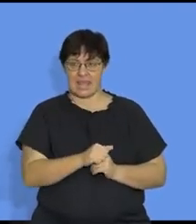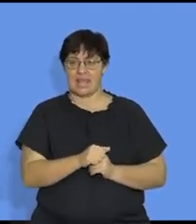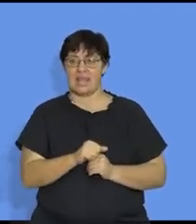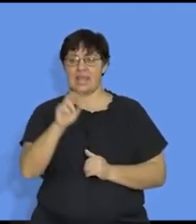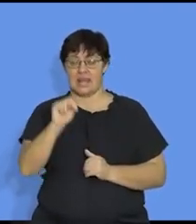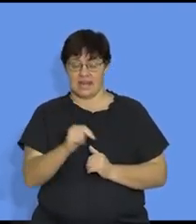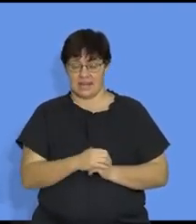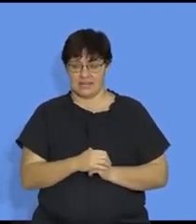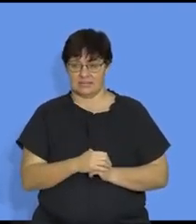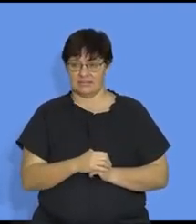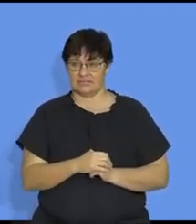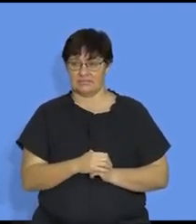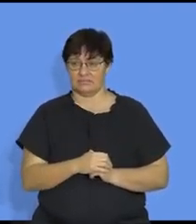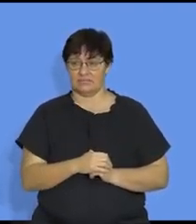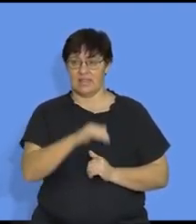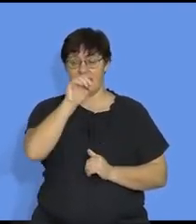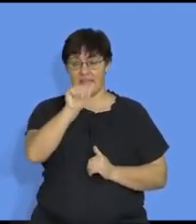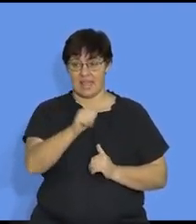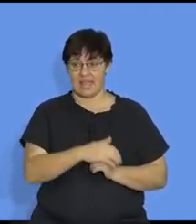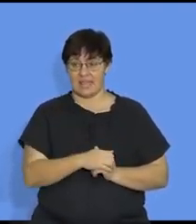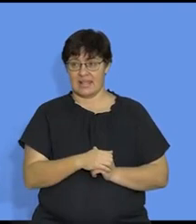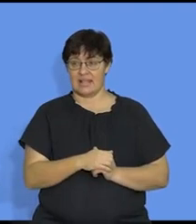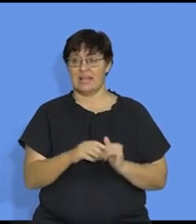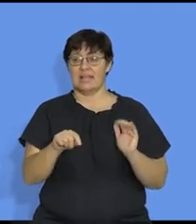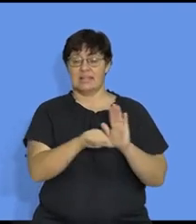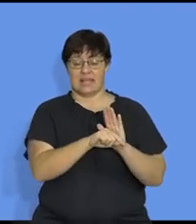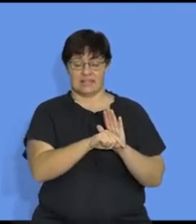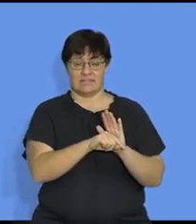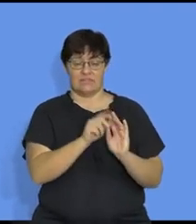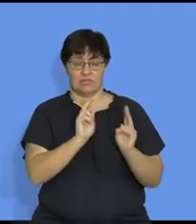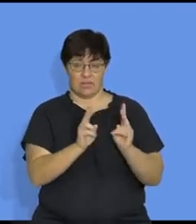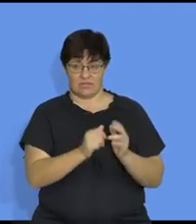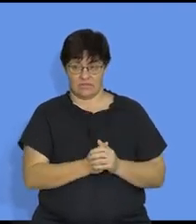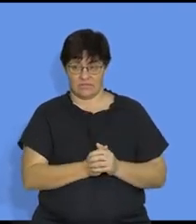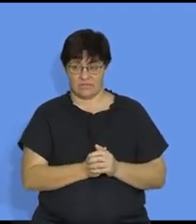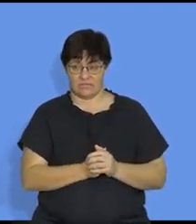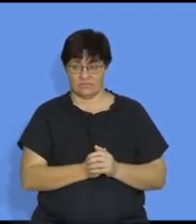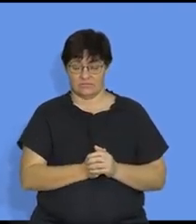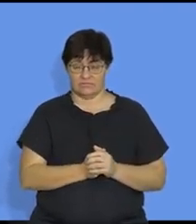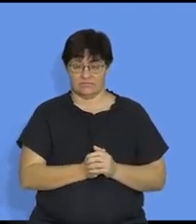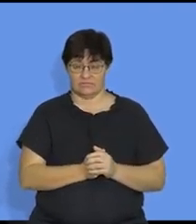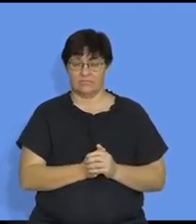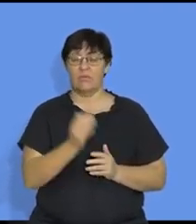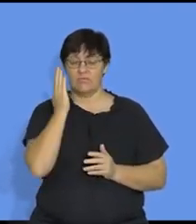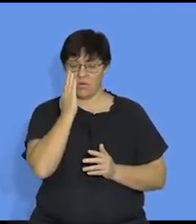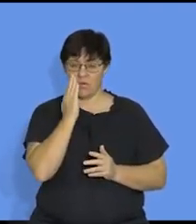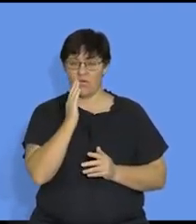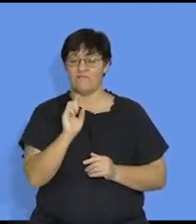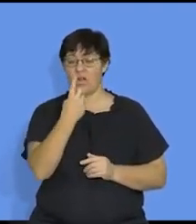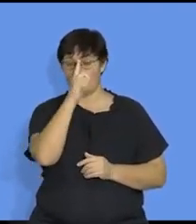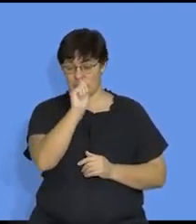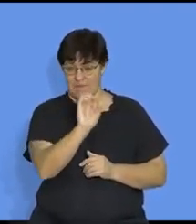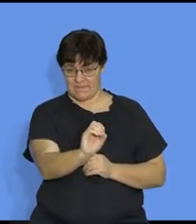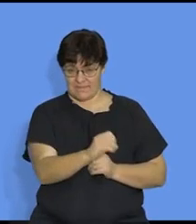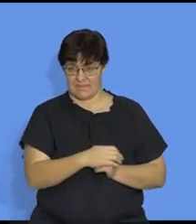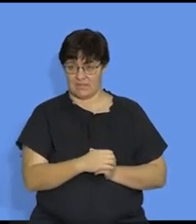and n. A is negative 12 because I know that that is the value of the first